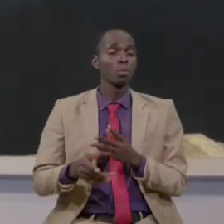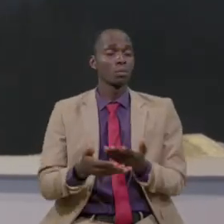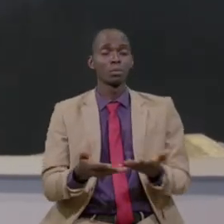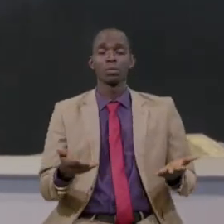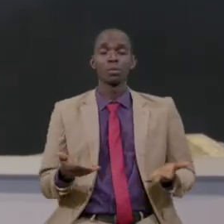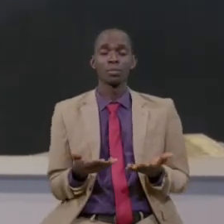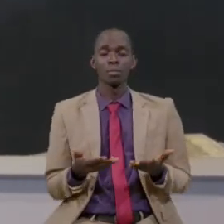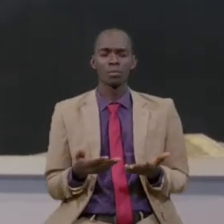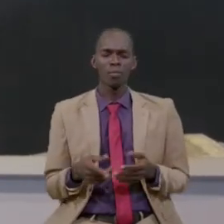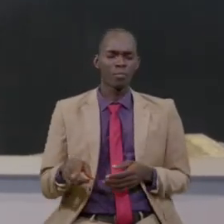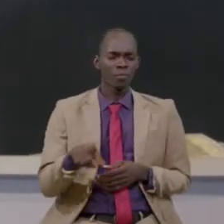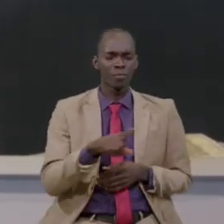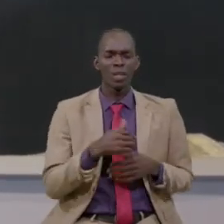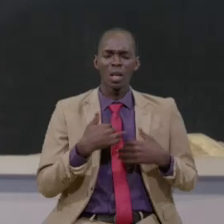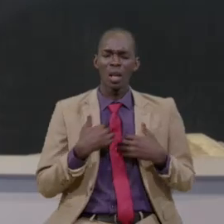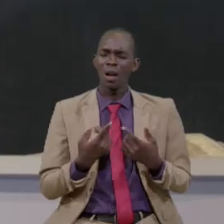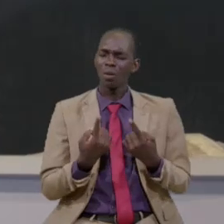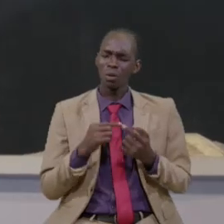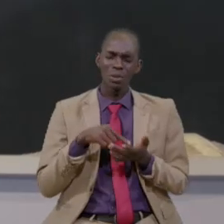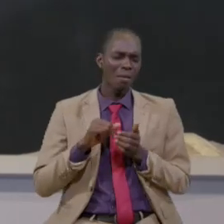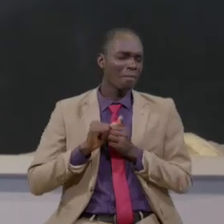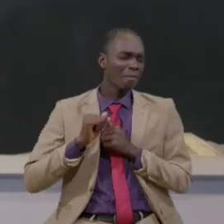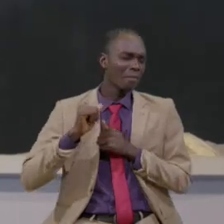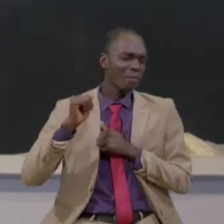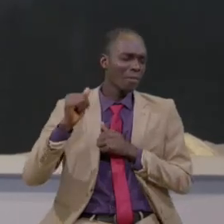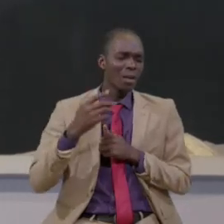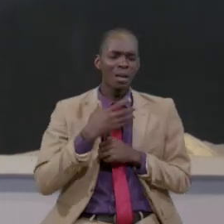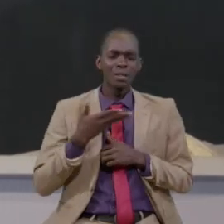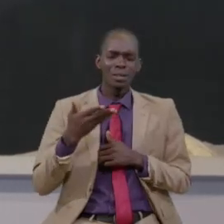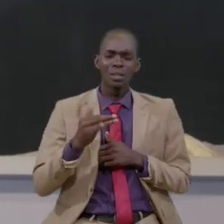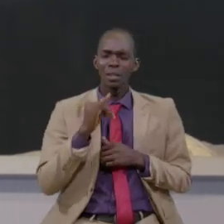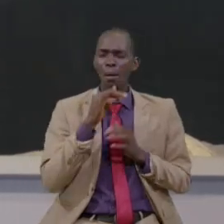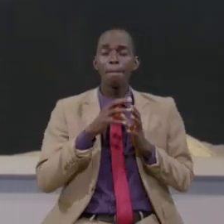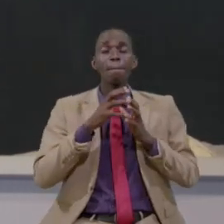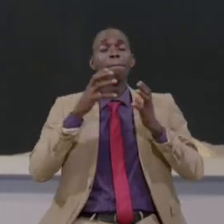this far, and there's still much land to be conquered.